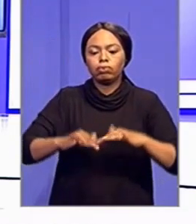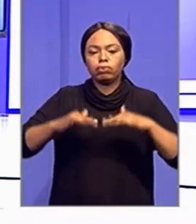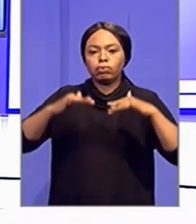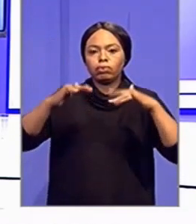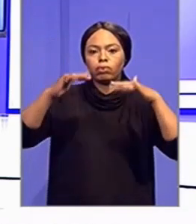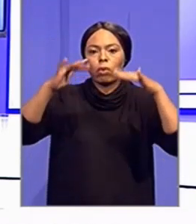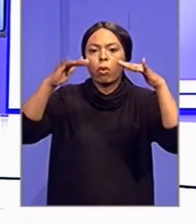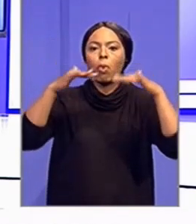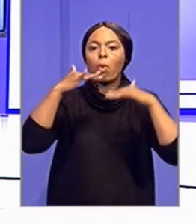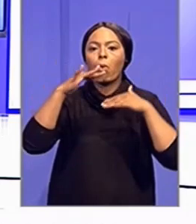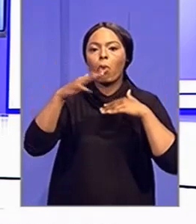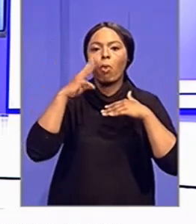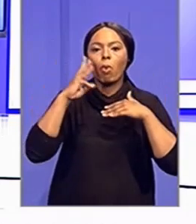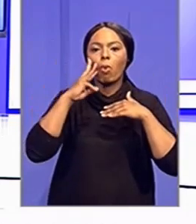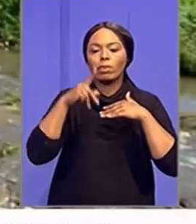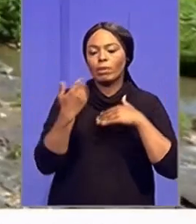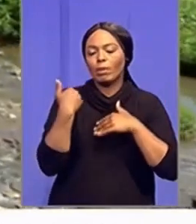maabane.